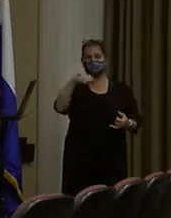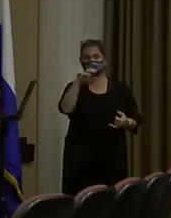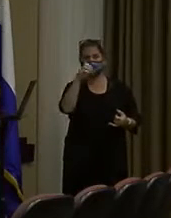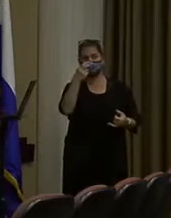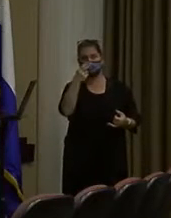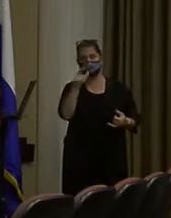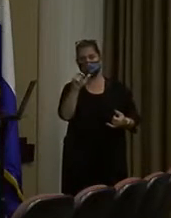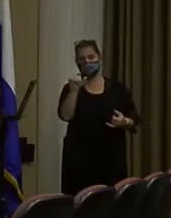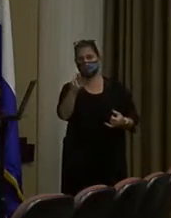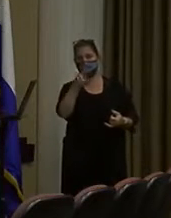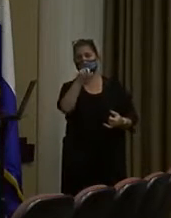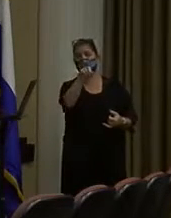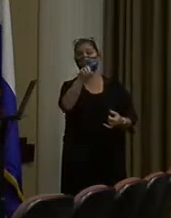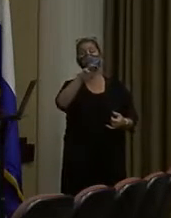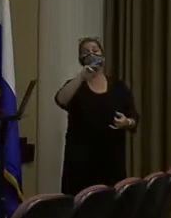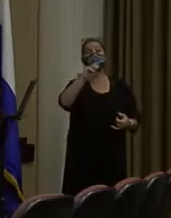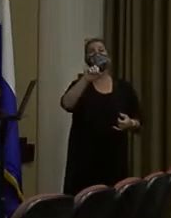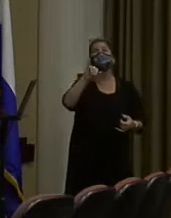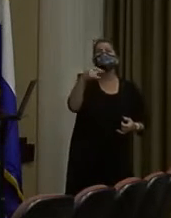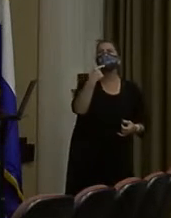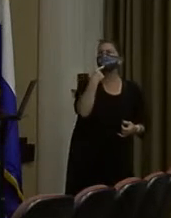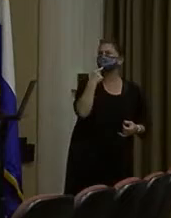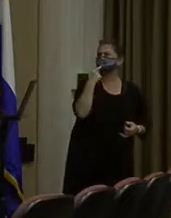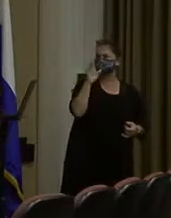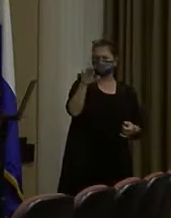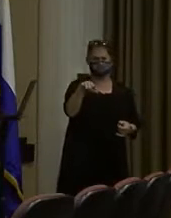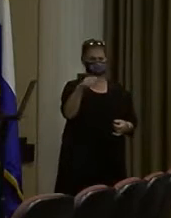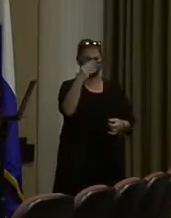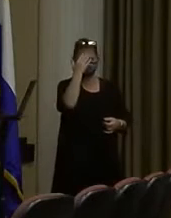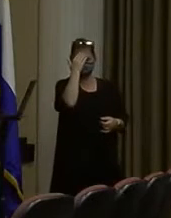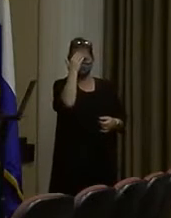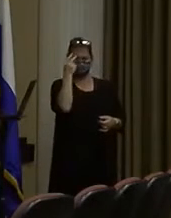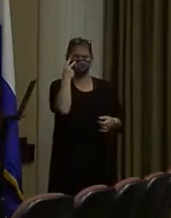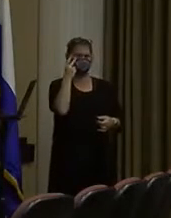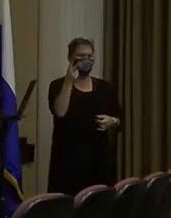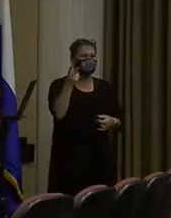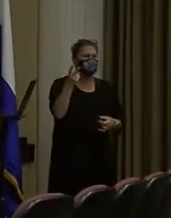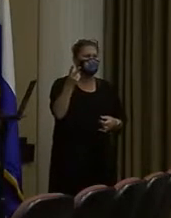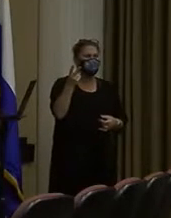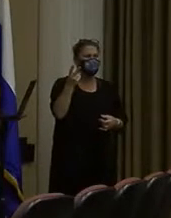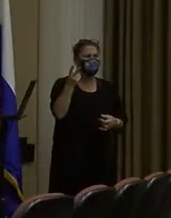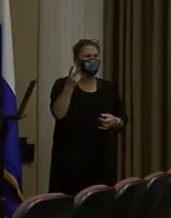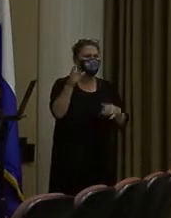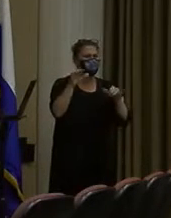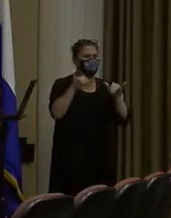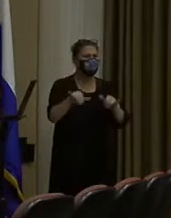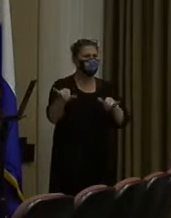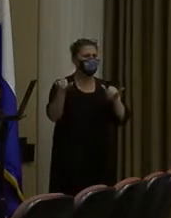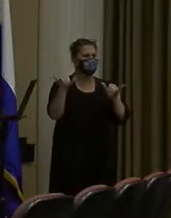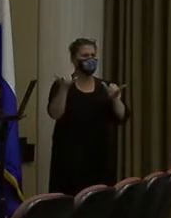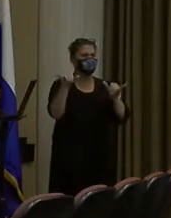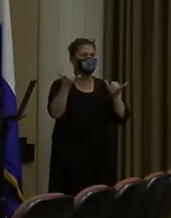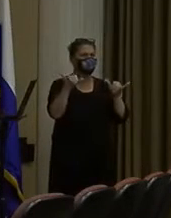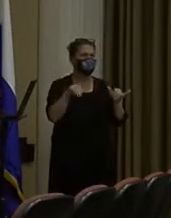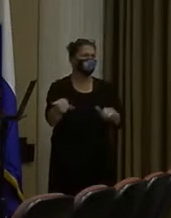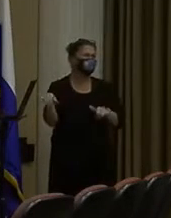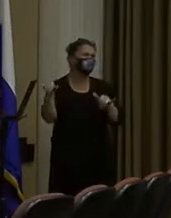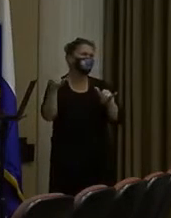Marjorie. So Marjorie says, "You know what? I'm seeing a little pattern here. Let me